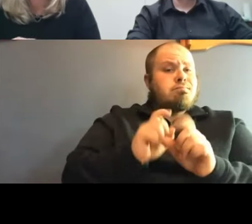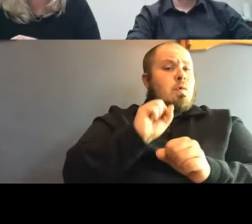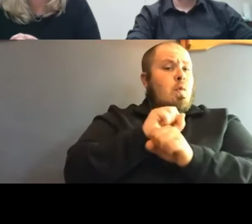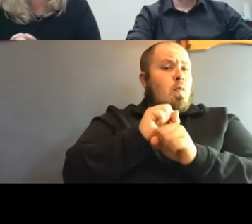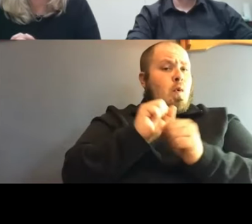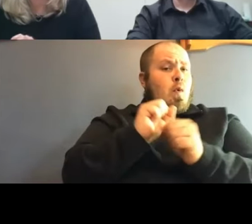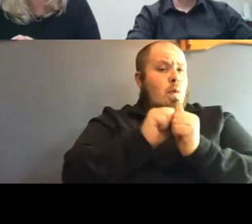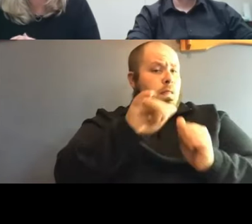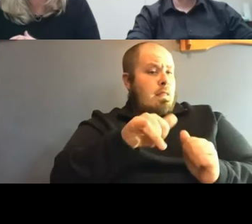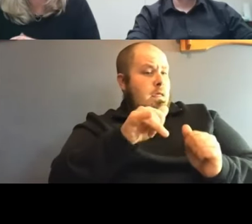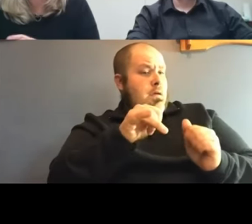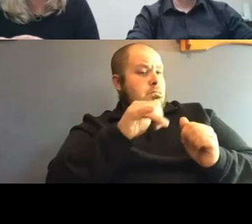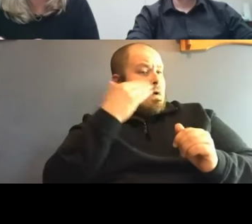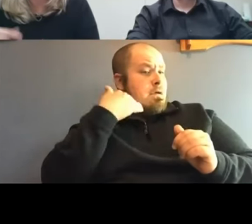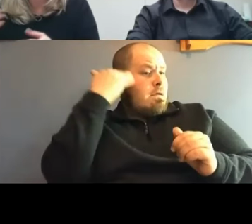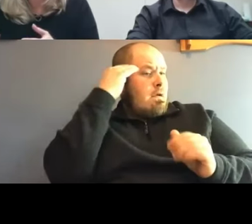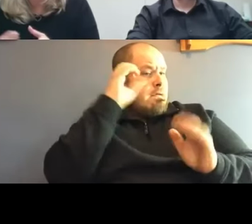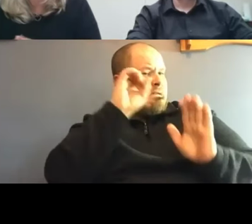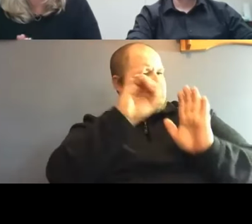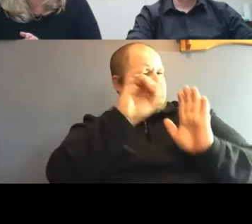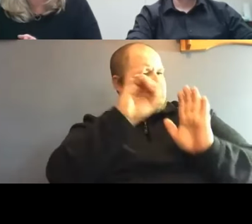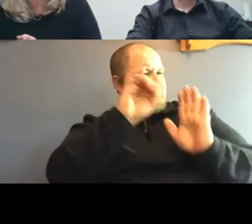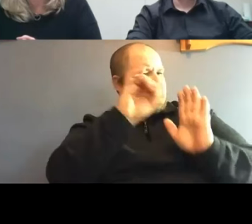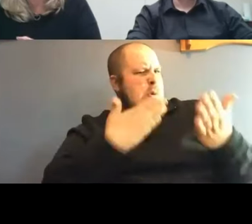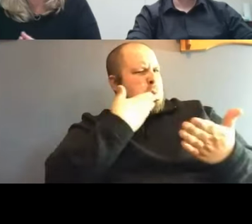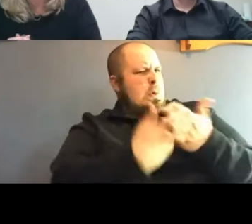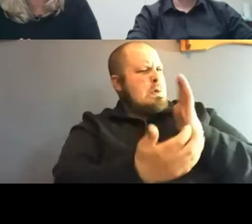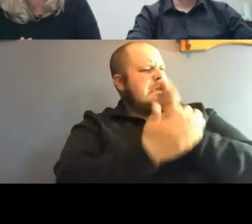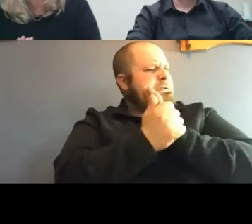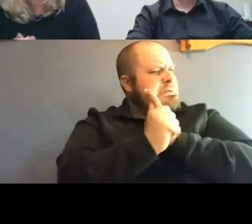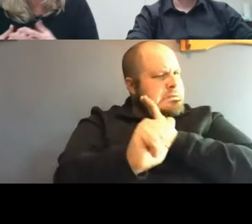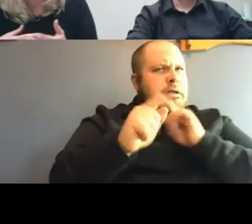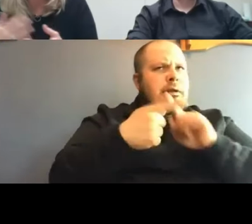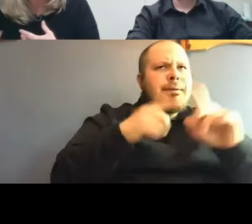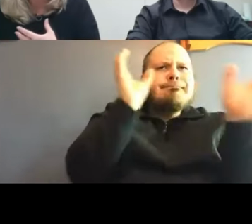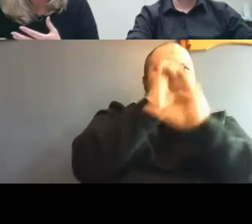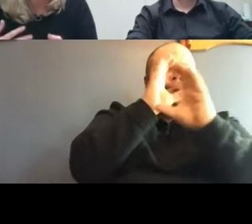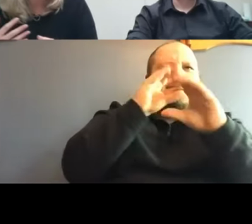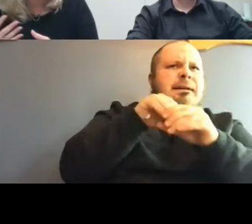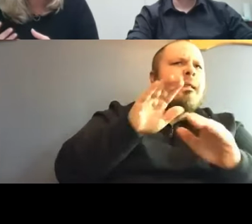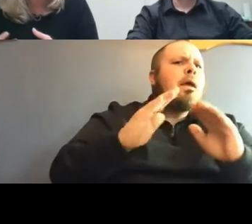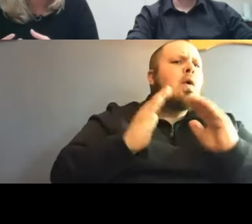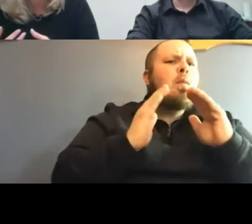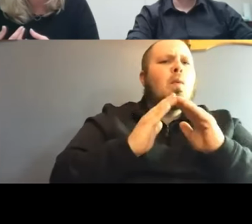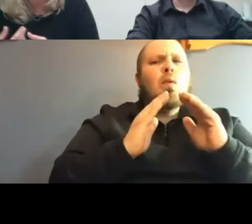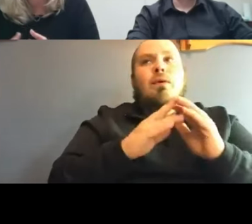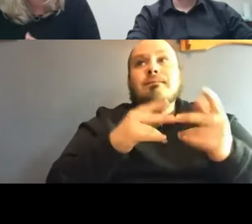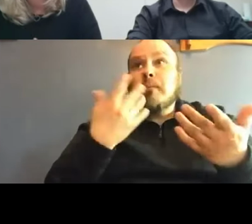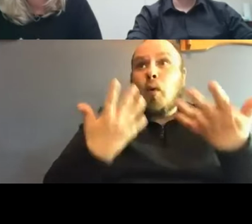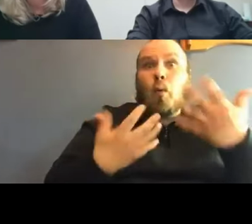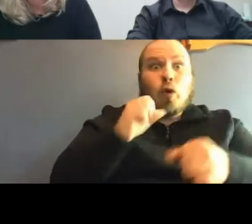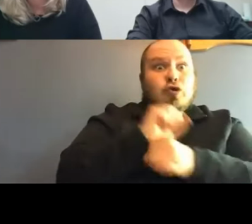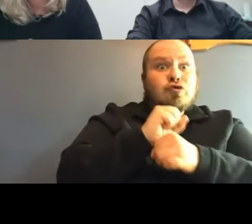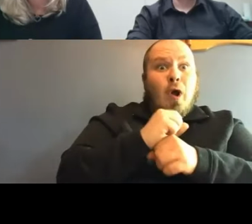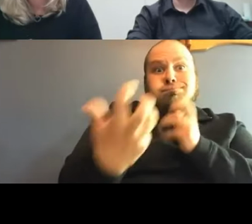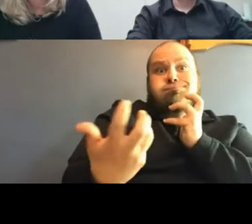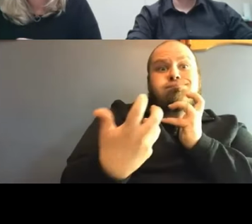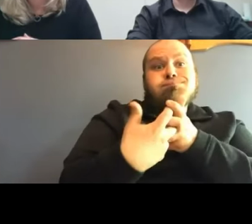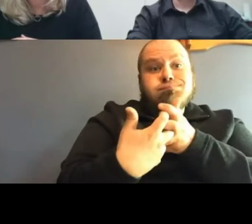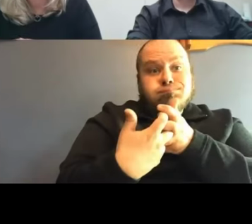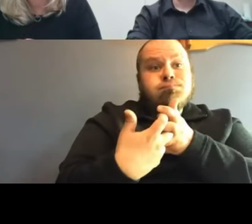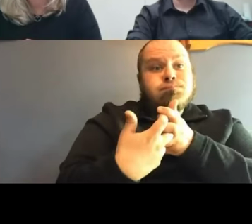their skills, and then they start looking in the community where they live and what jobs might meet those skills.